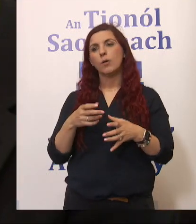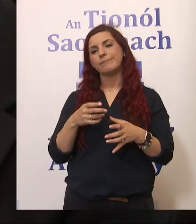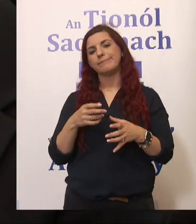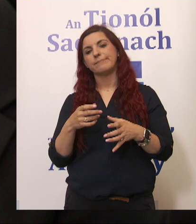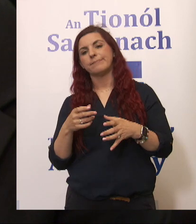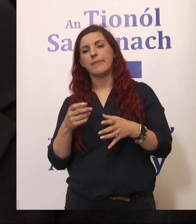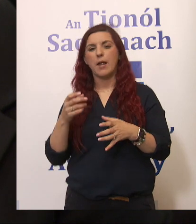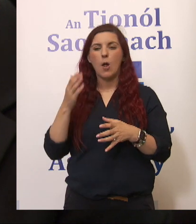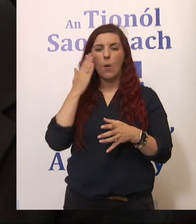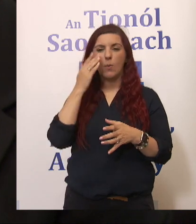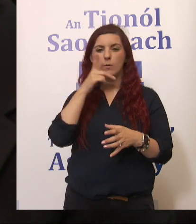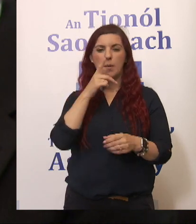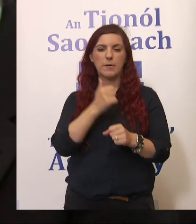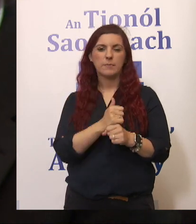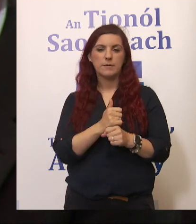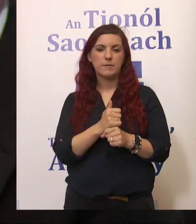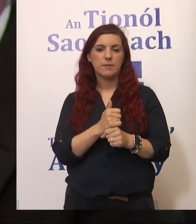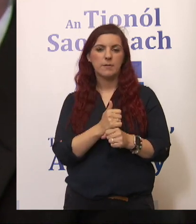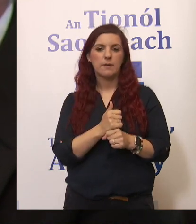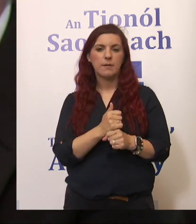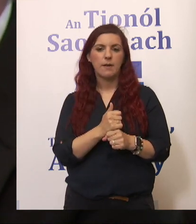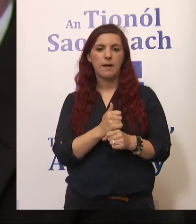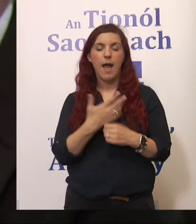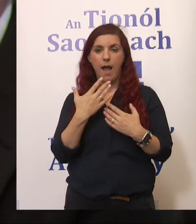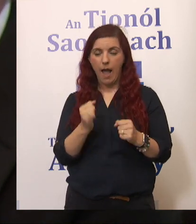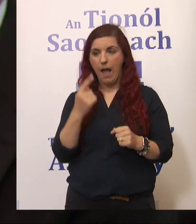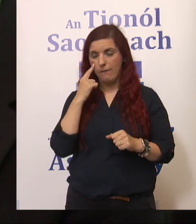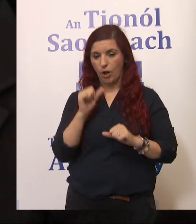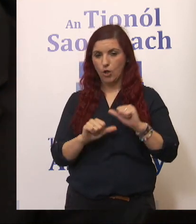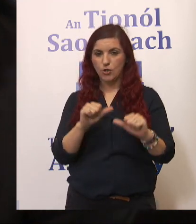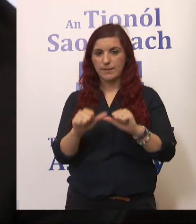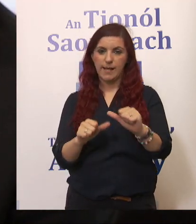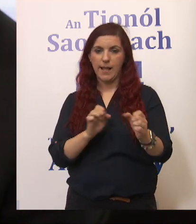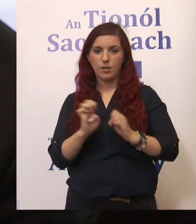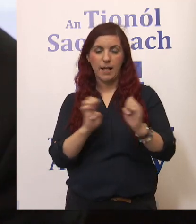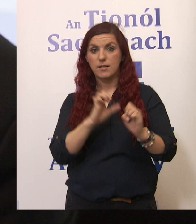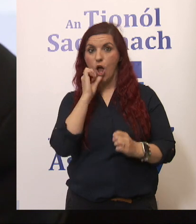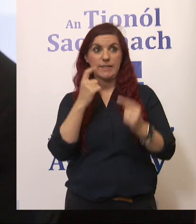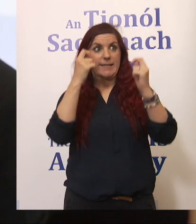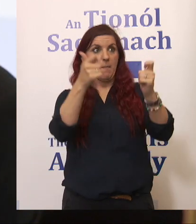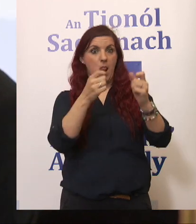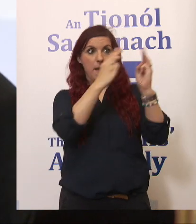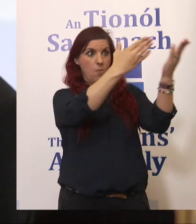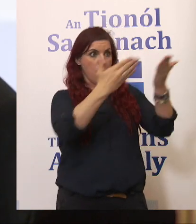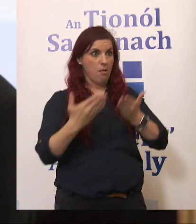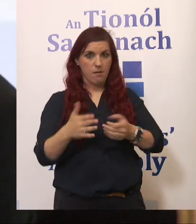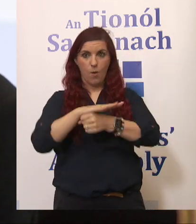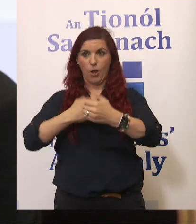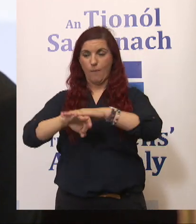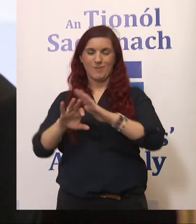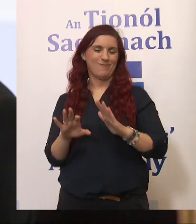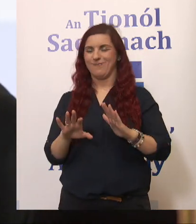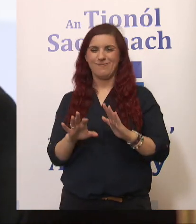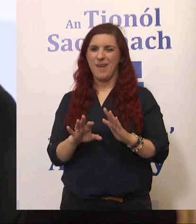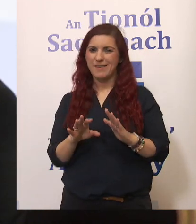if we're talking about a suite of powers, yeah, there would be a logistical exercise. I think, you know, it would not be a simple exercise to carry out. I think I've